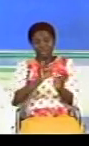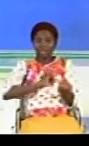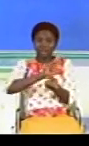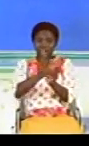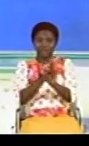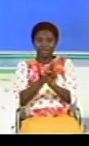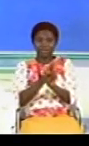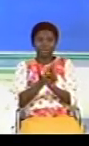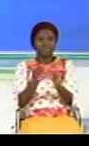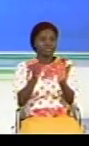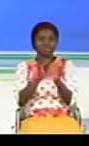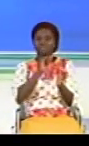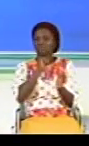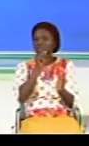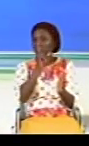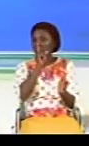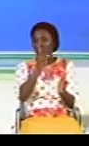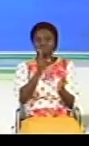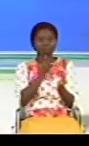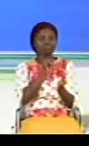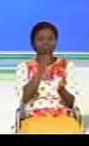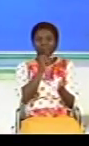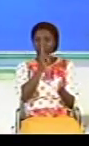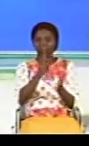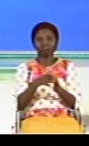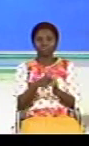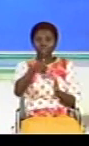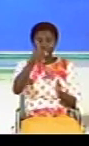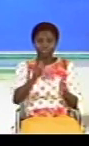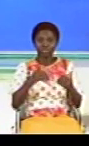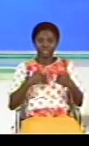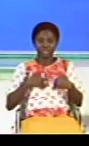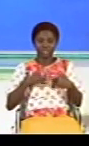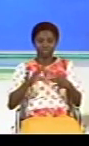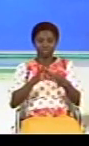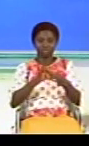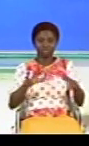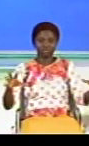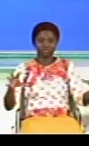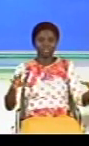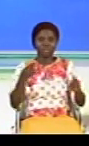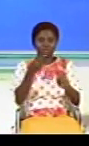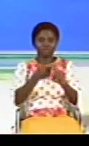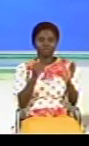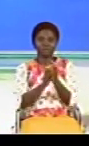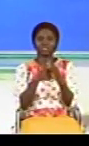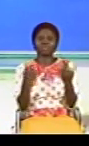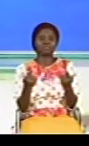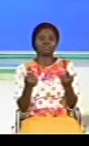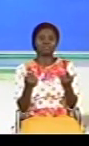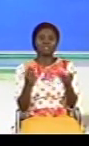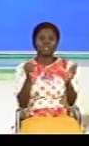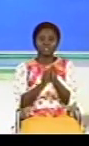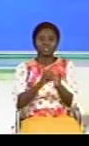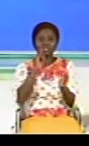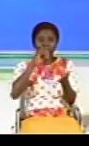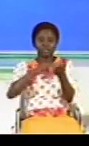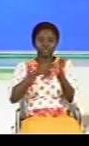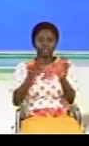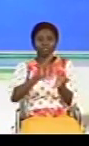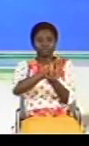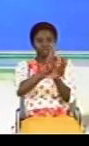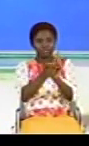have separation, detachment from that sin. That's repentance. There's a cutting the cord